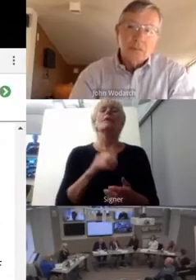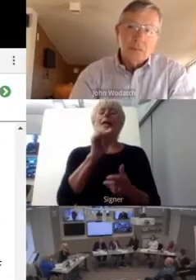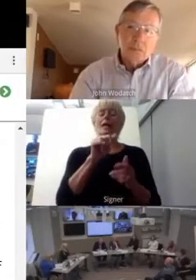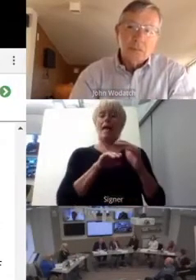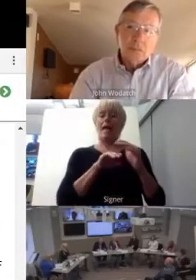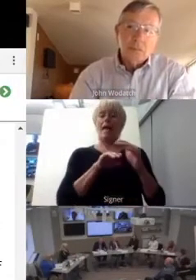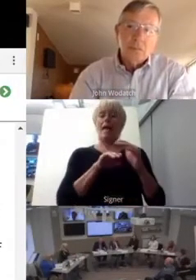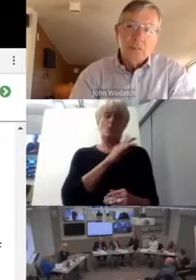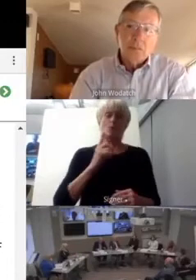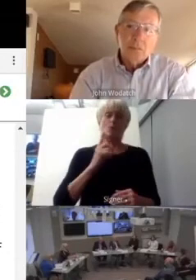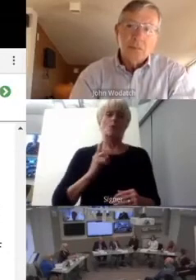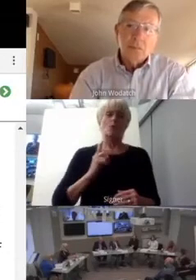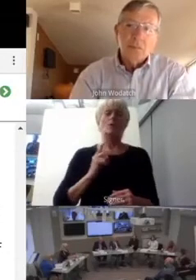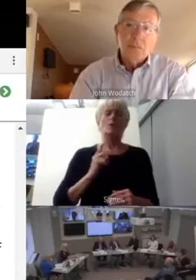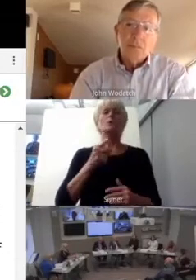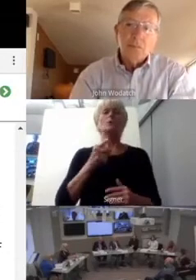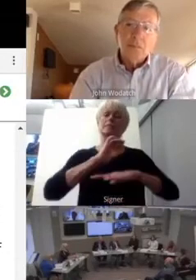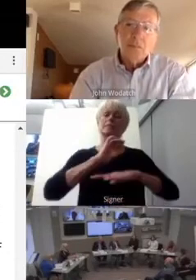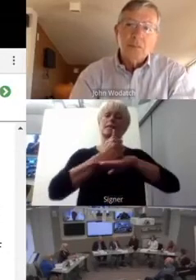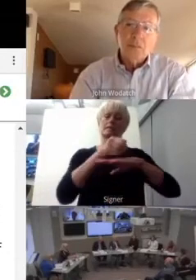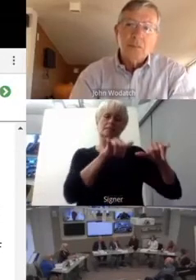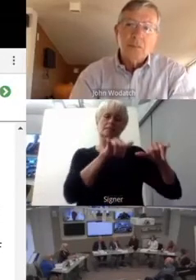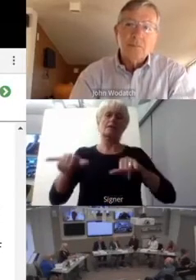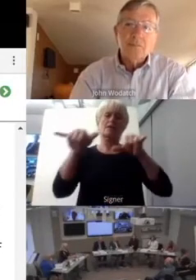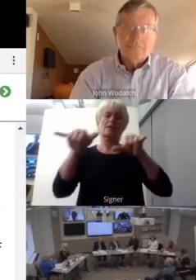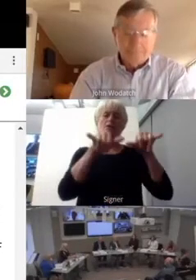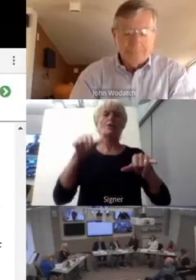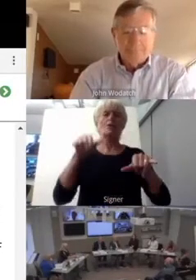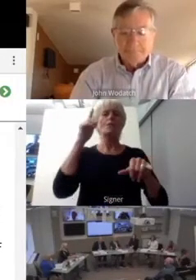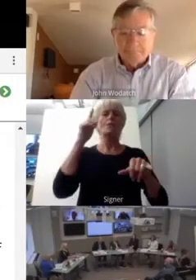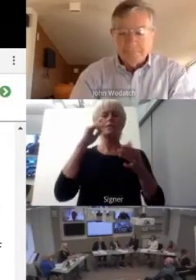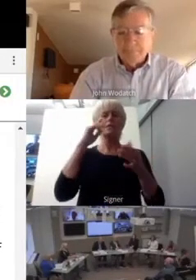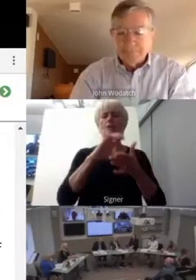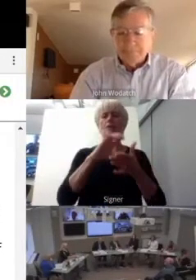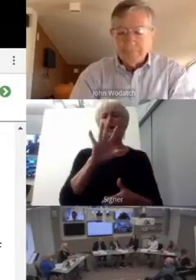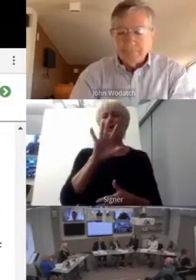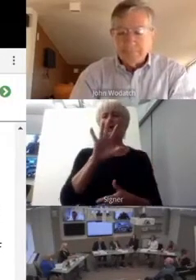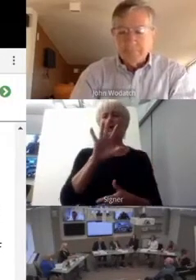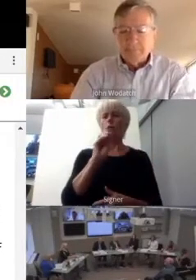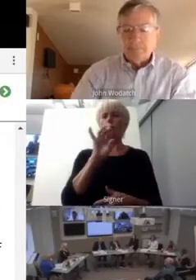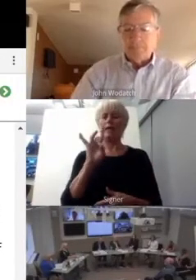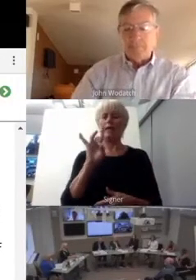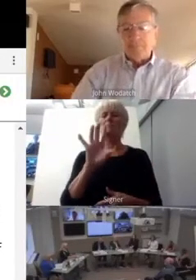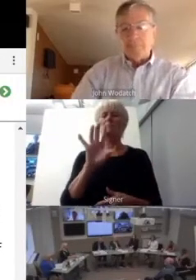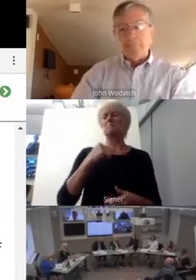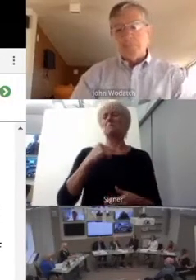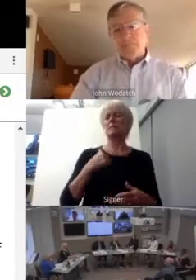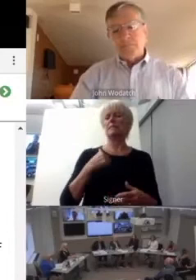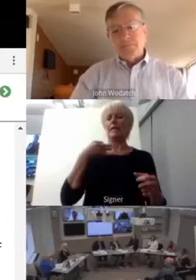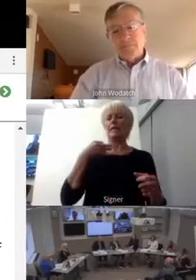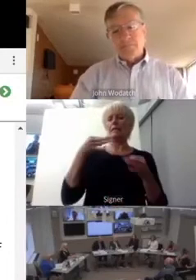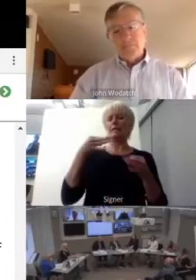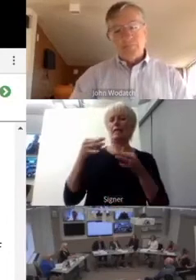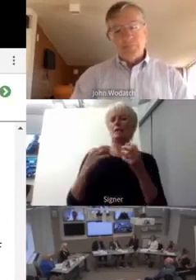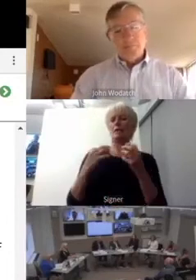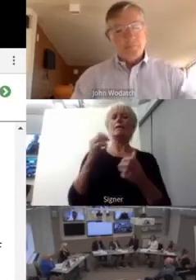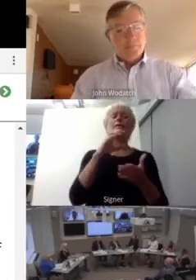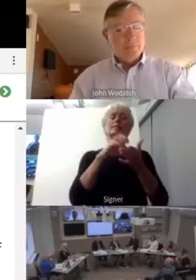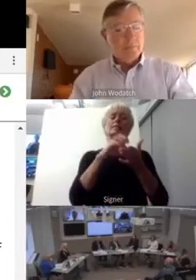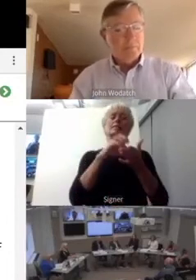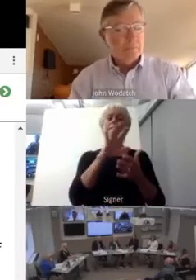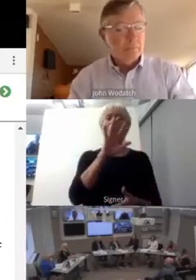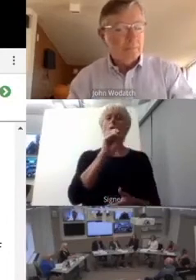standards for Section 508. And just to explain to our audience, Section 508 of the Rehabilitation Act